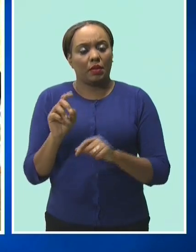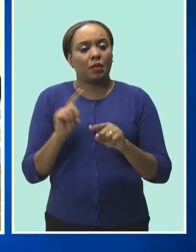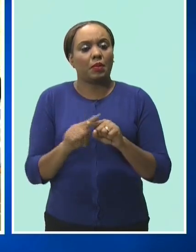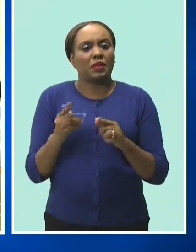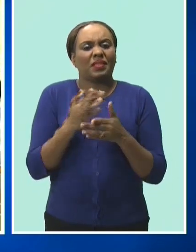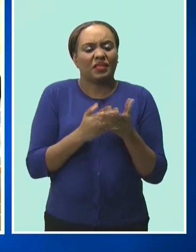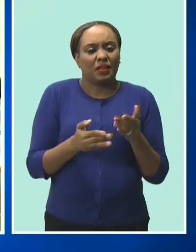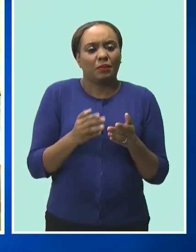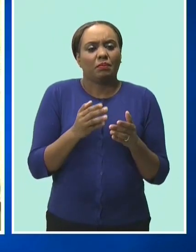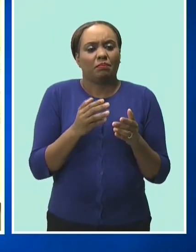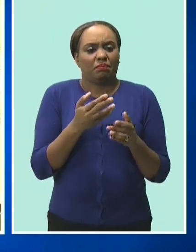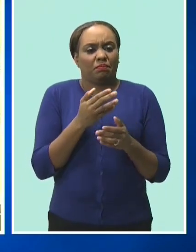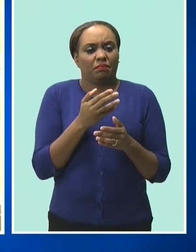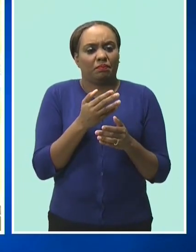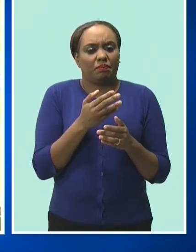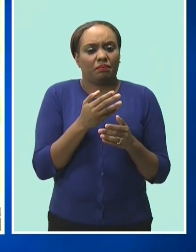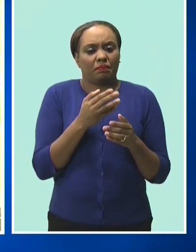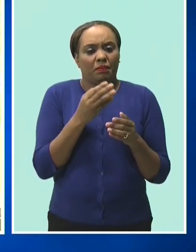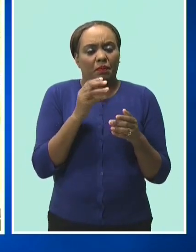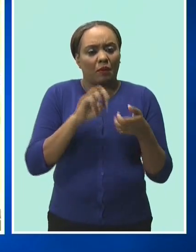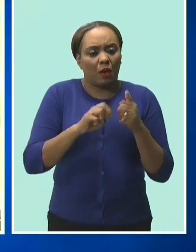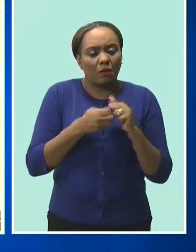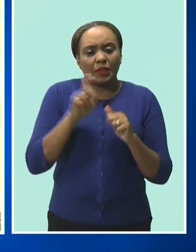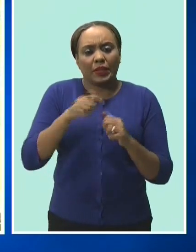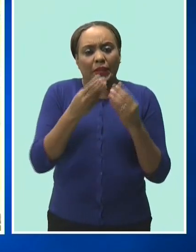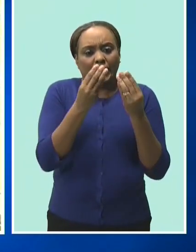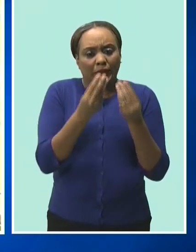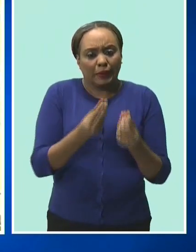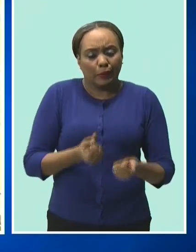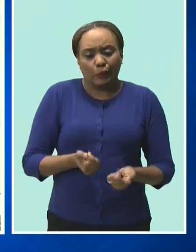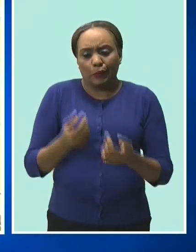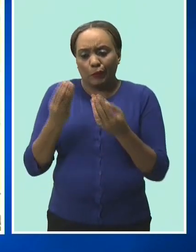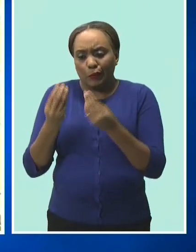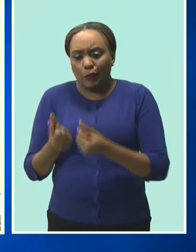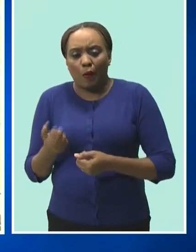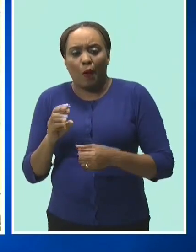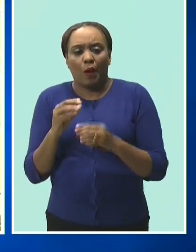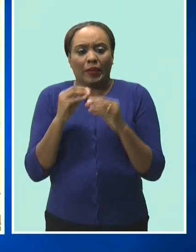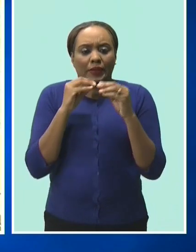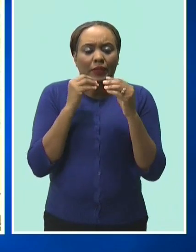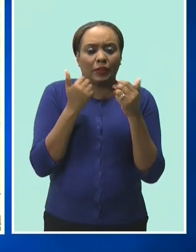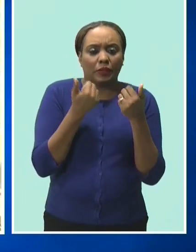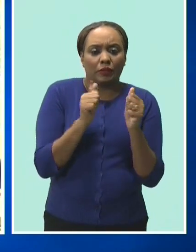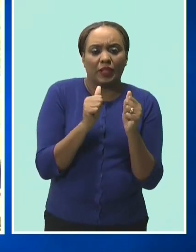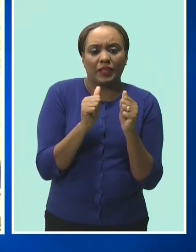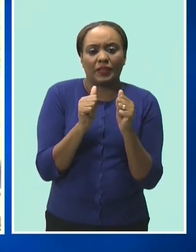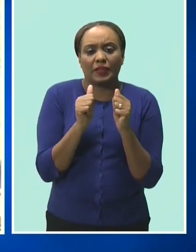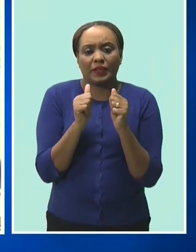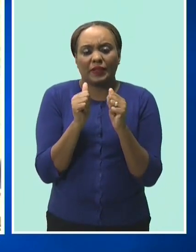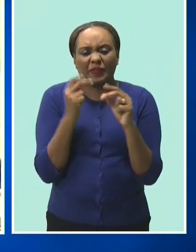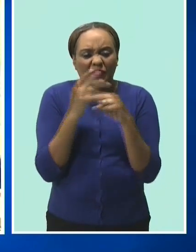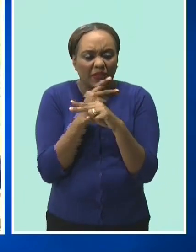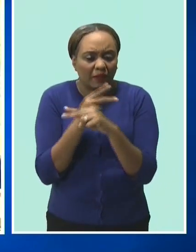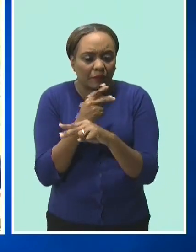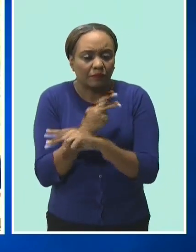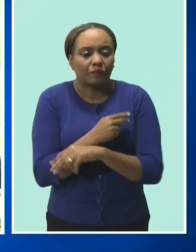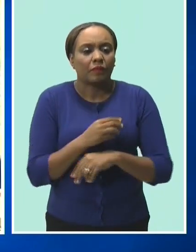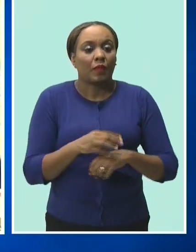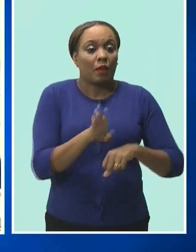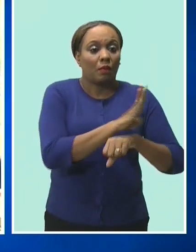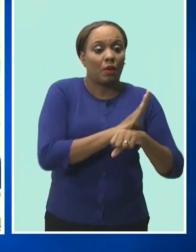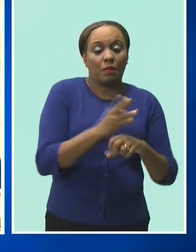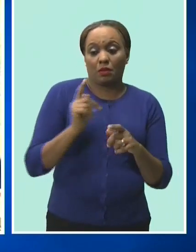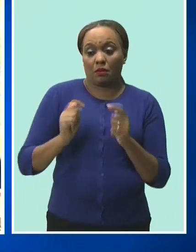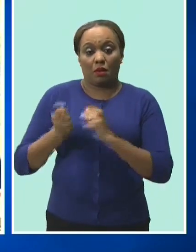to address. And from that standpoint, Trinidad and Tobago and Barbados have agreed to do certain things from an